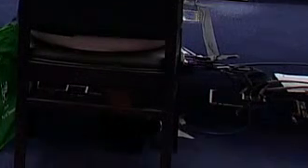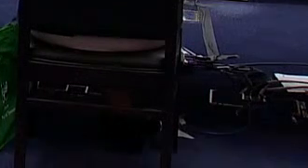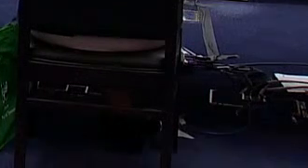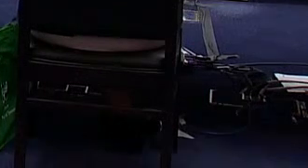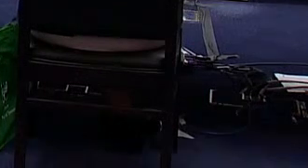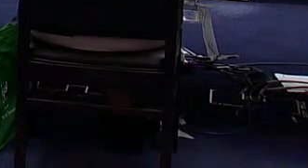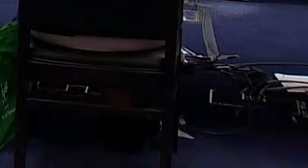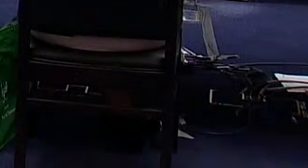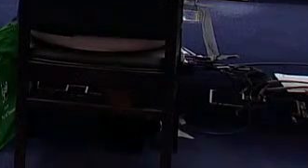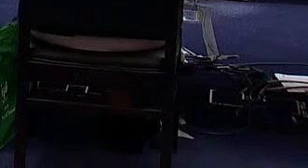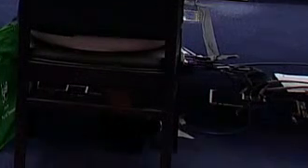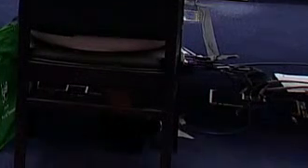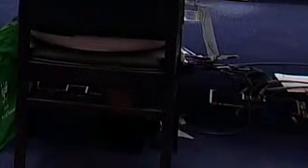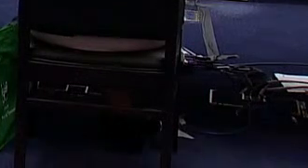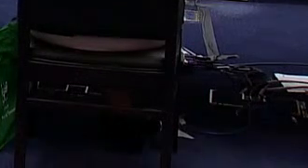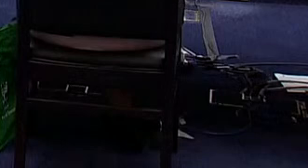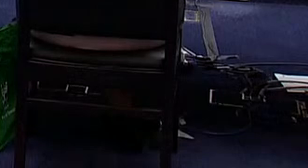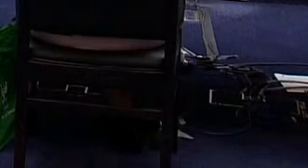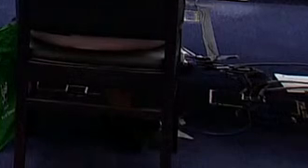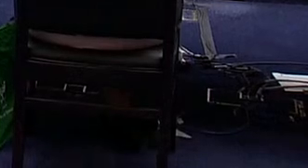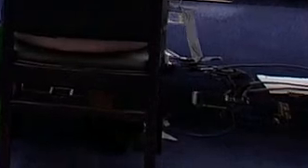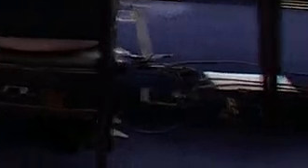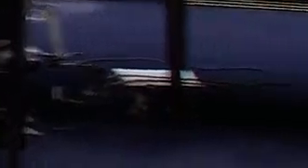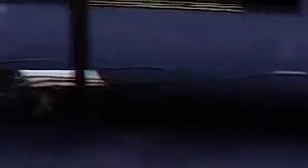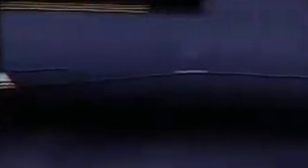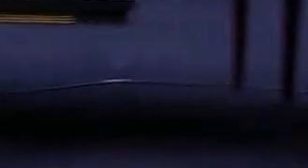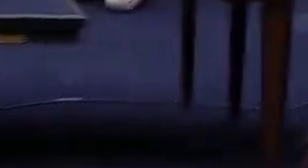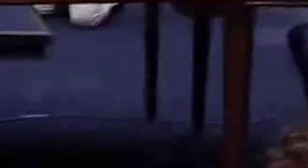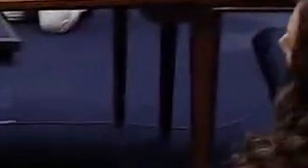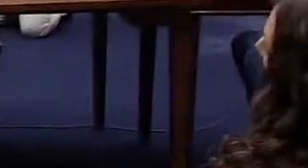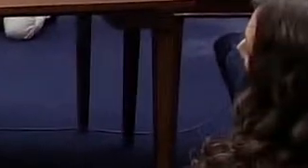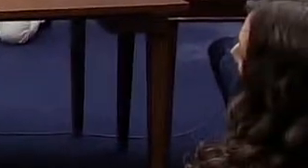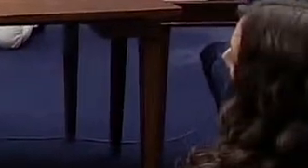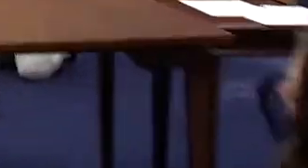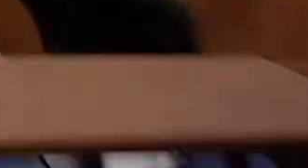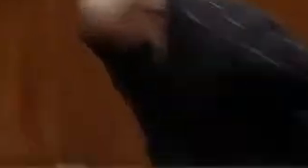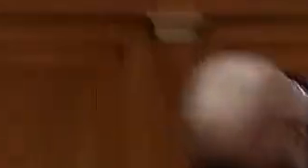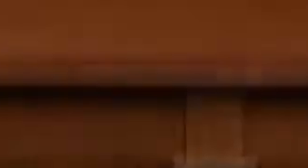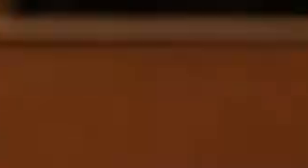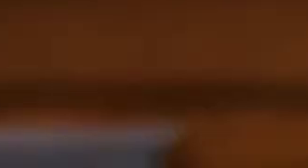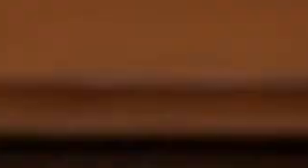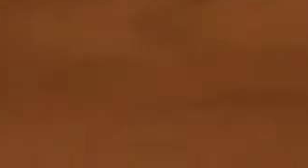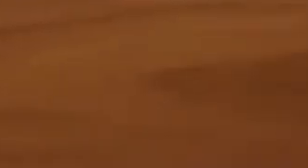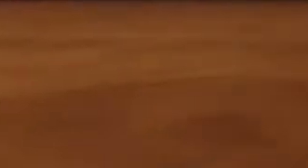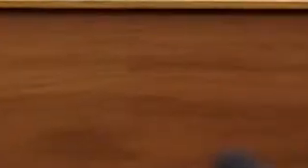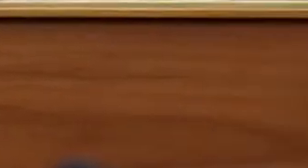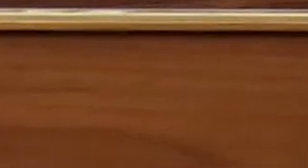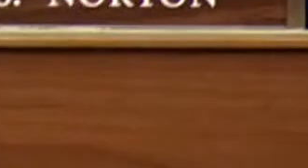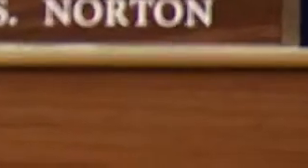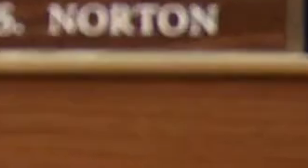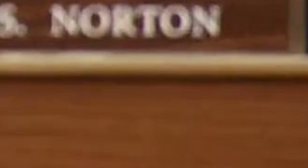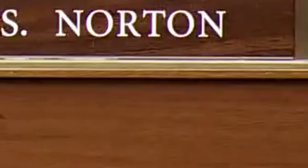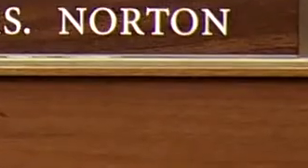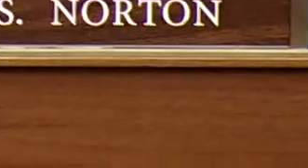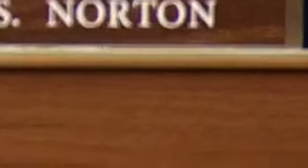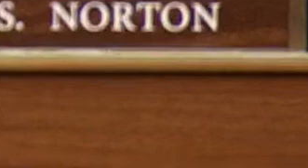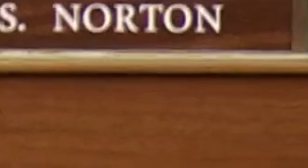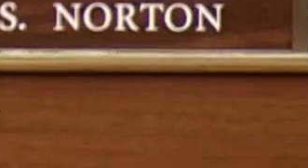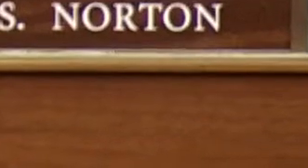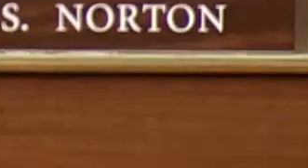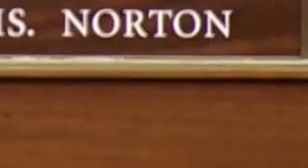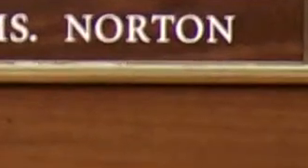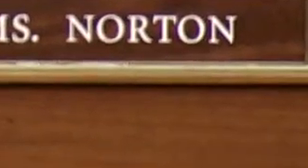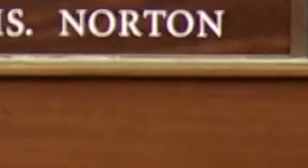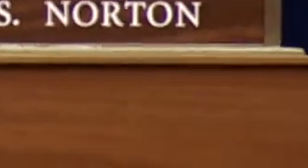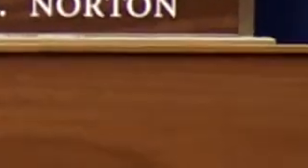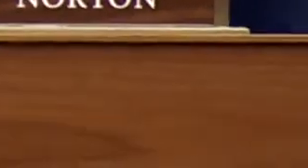District of Columbia will have the same rights and privileges enjoyed by the United States citizens of the 50 states. My second point is